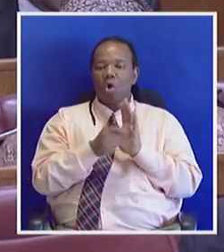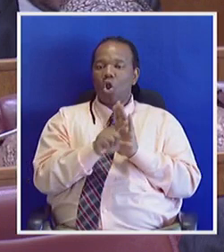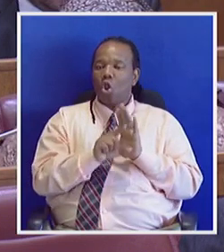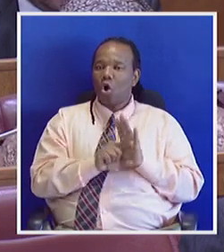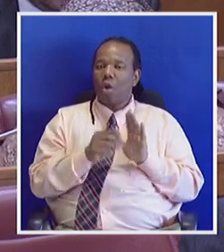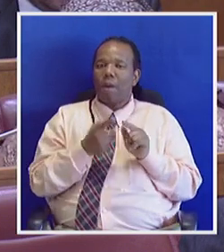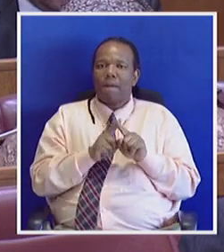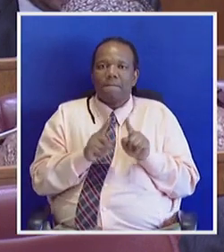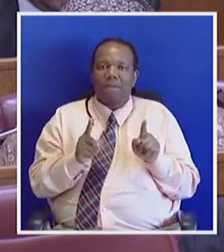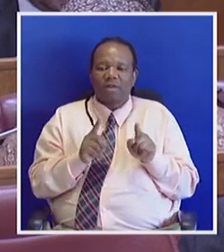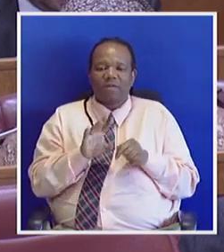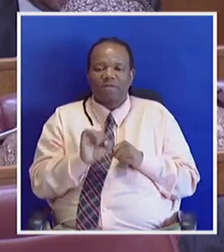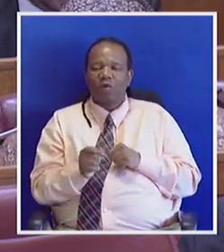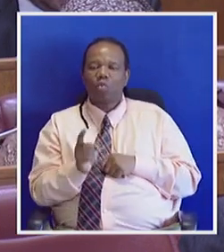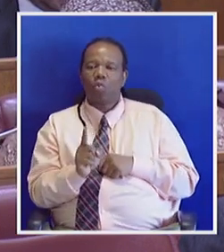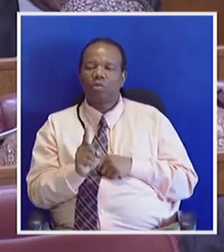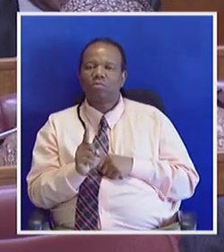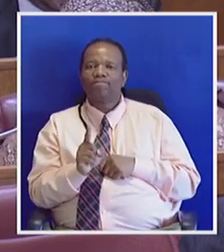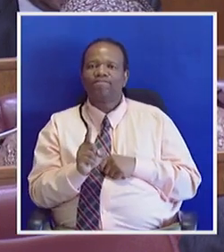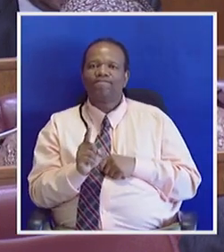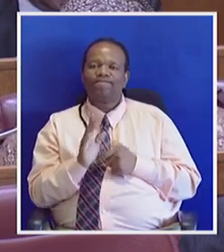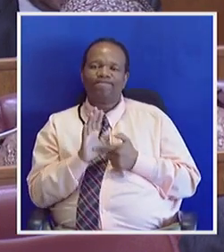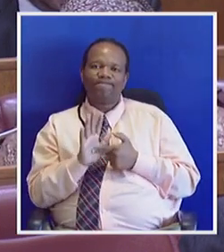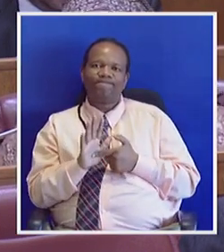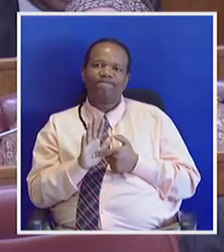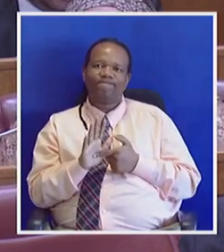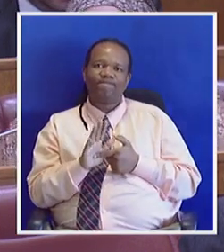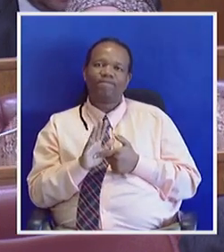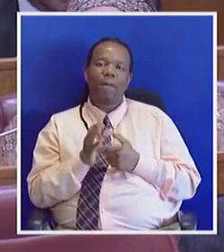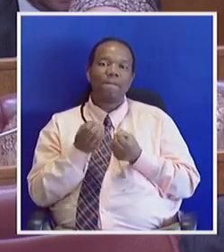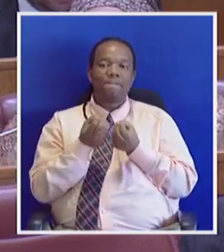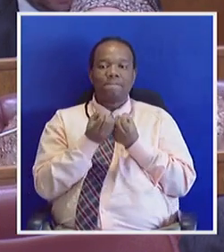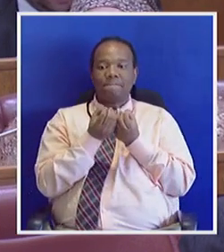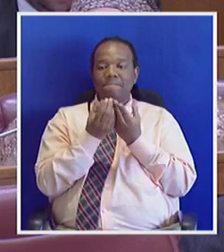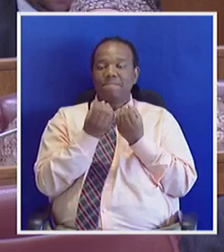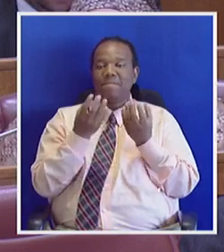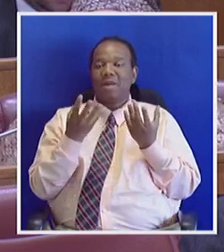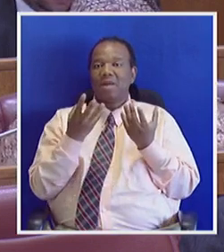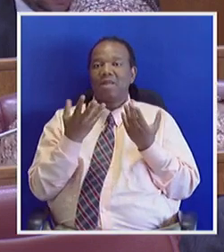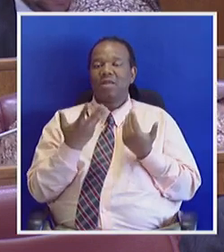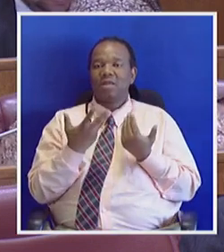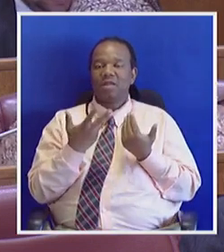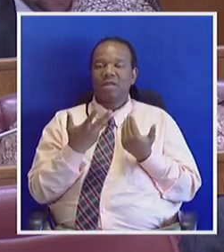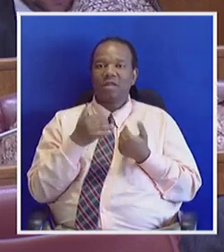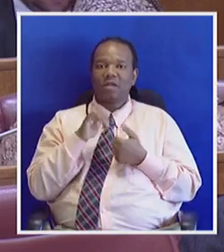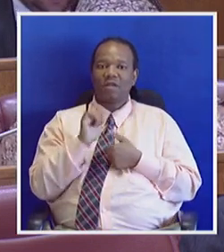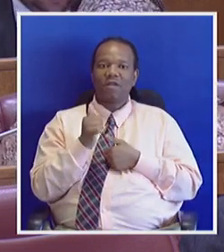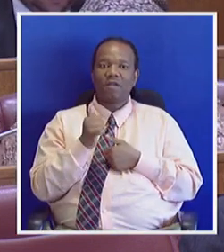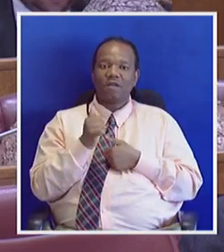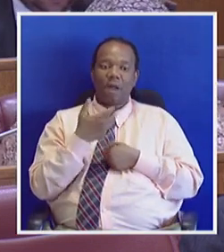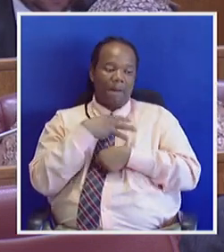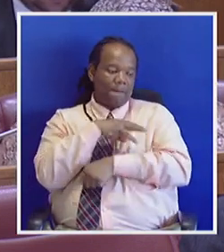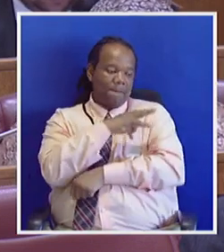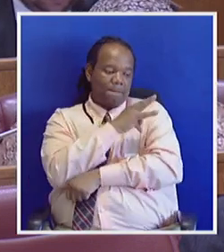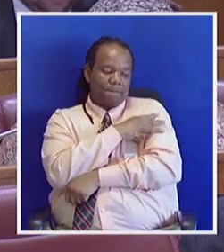this instance, we may have many of the employers that find very creative ways